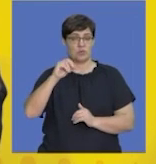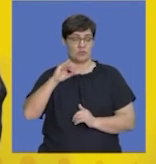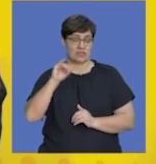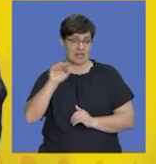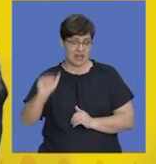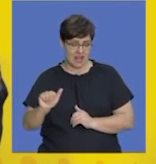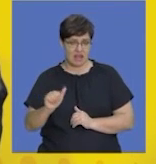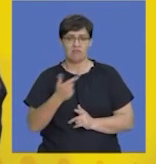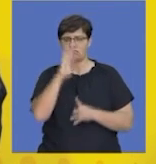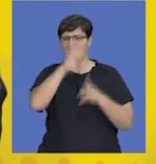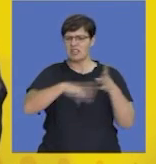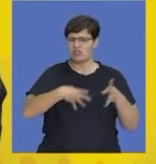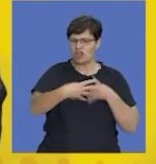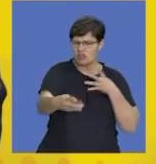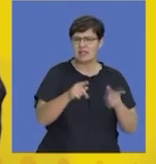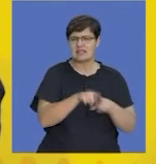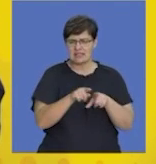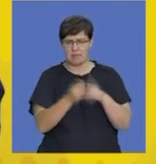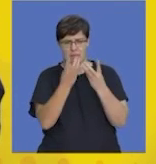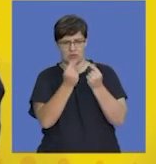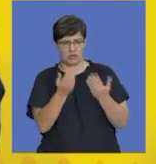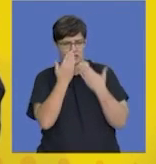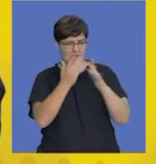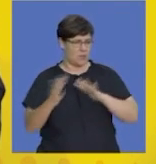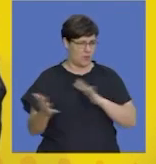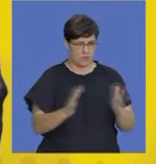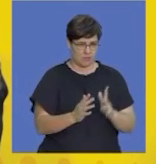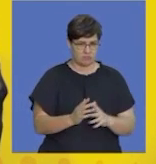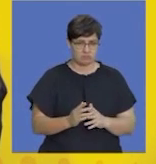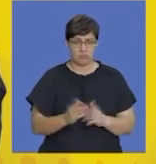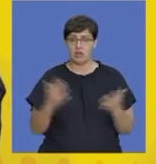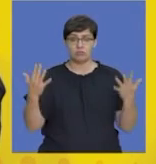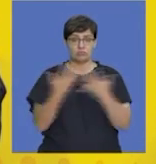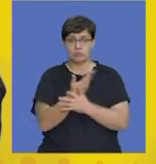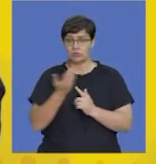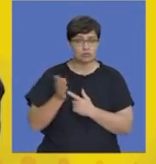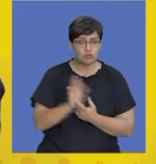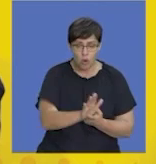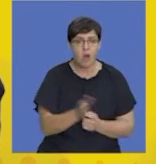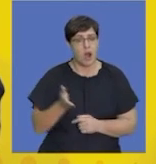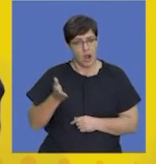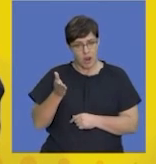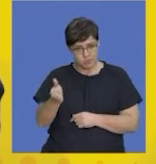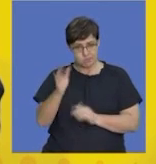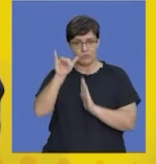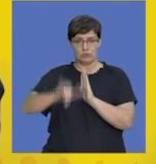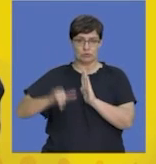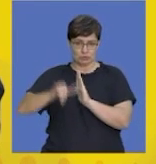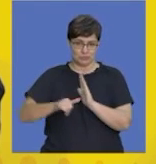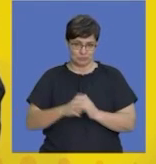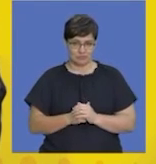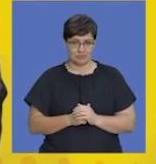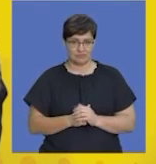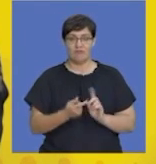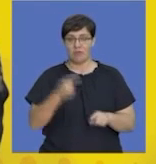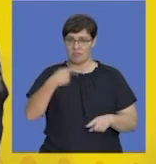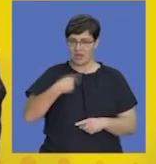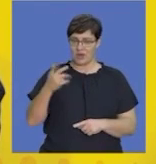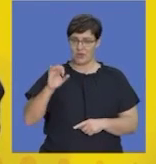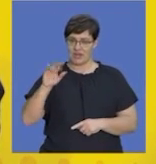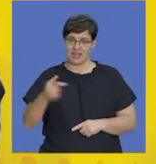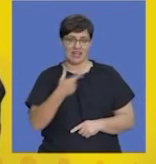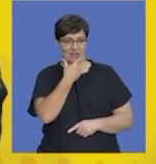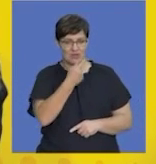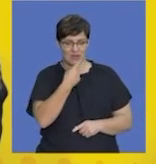www.wasamatrix.co.za for the schedule as well as the study material. If you missed any of the shows, they're also available on our YouTube channel. From me,